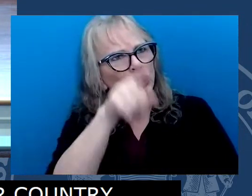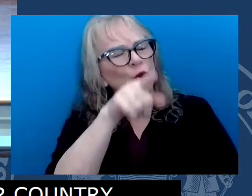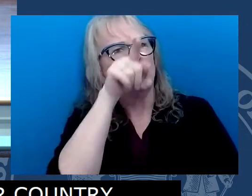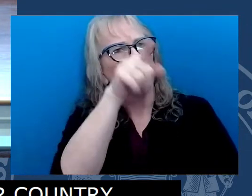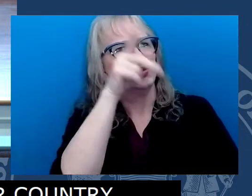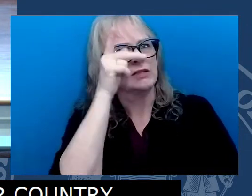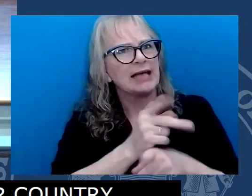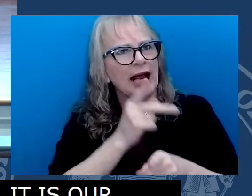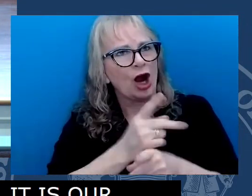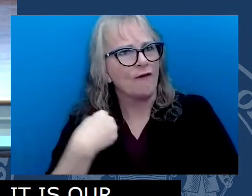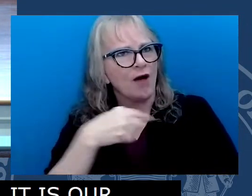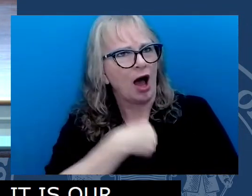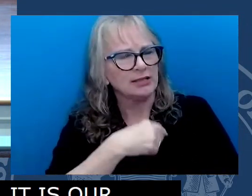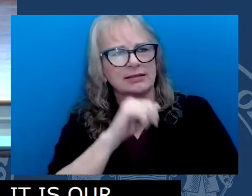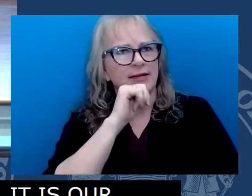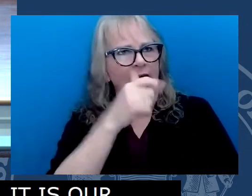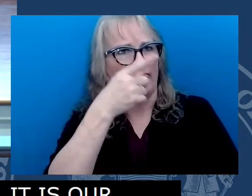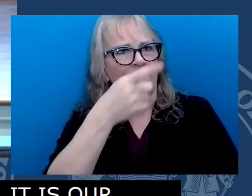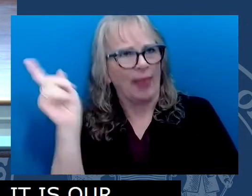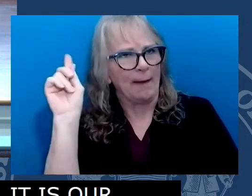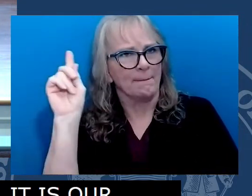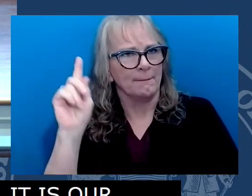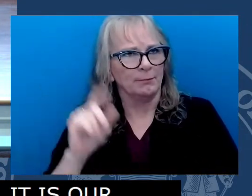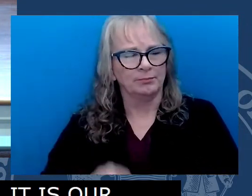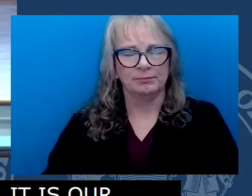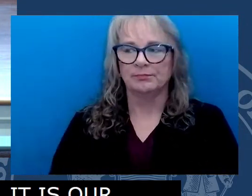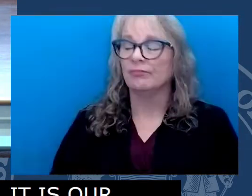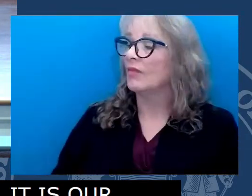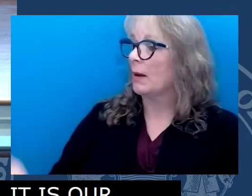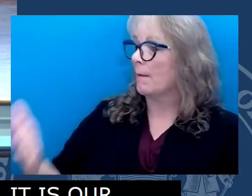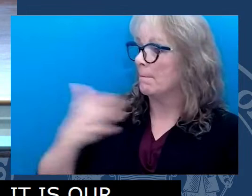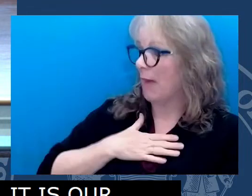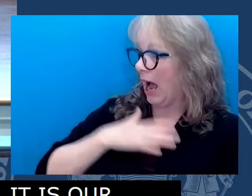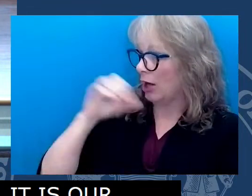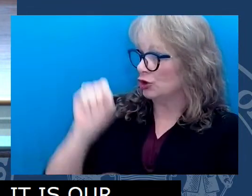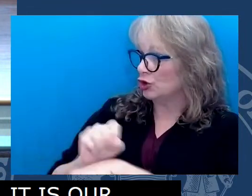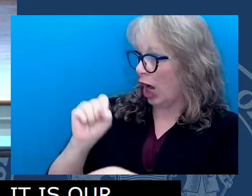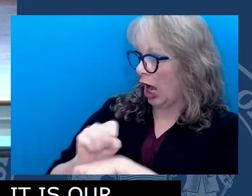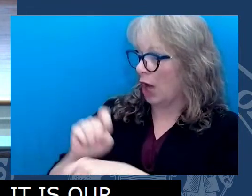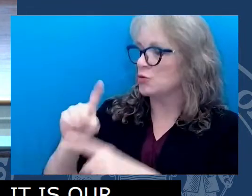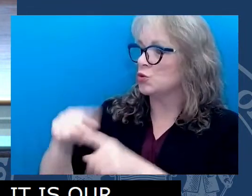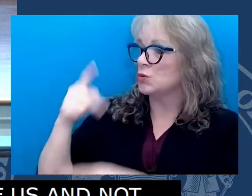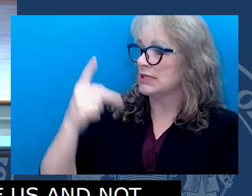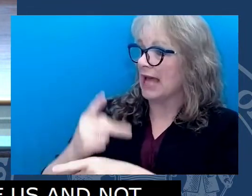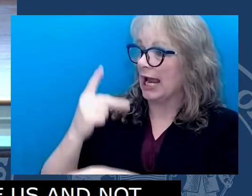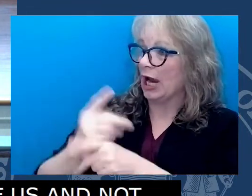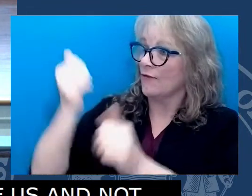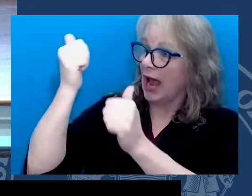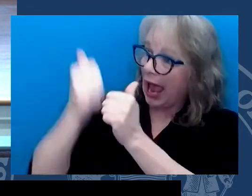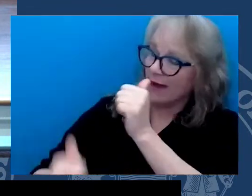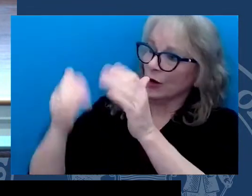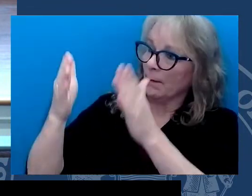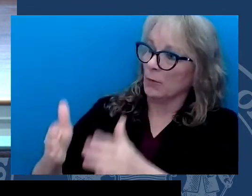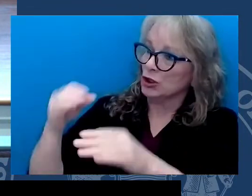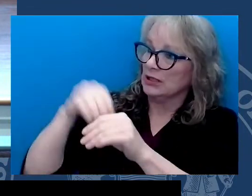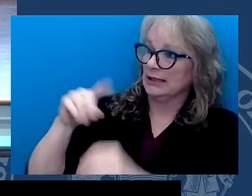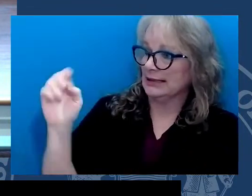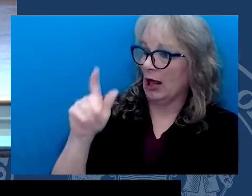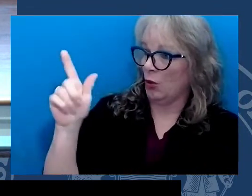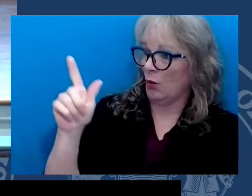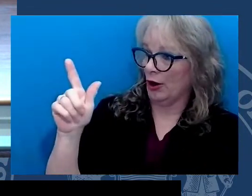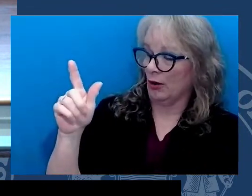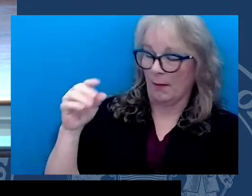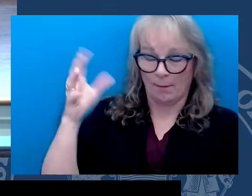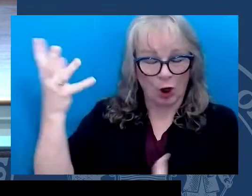them. My job is to take care of every Delawarean, Yes, so. which includes everybody in this room. Listen to